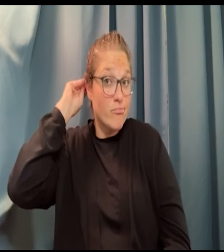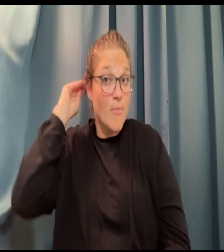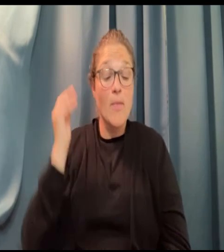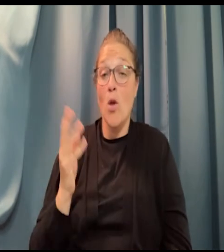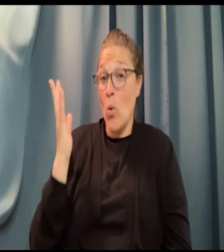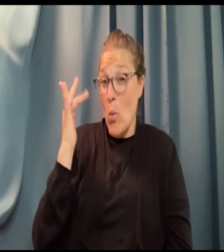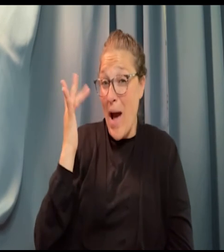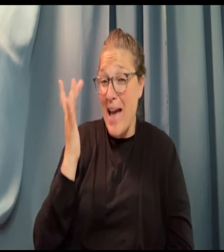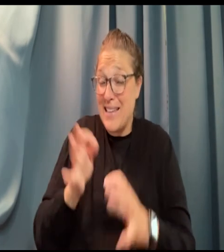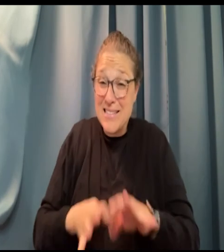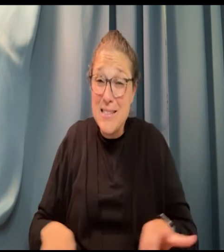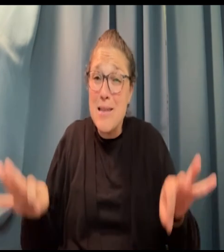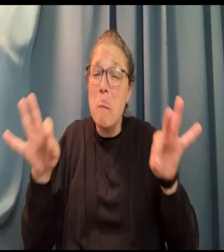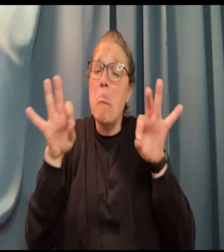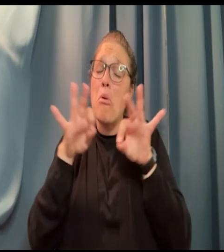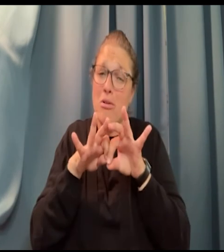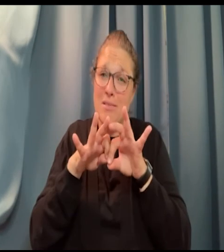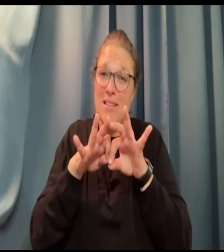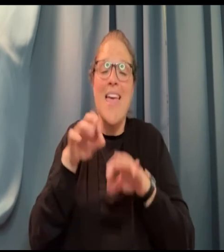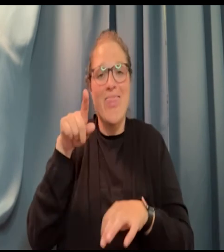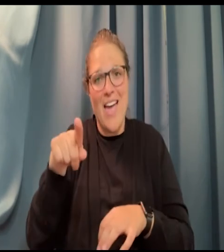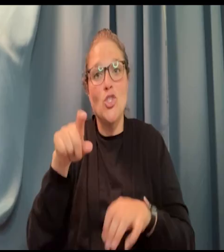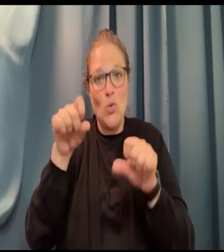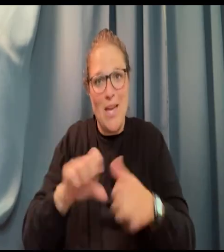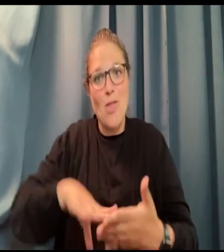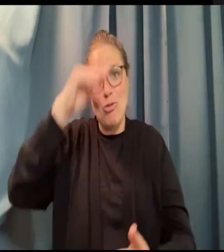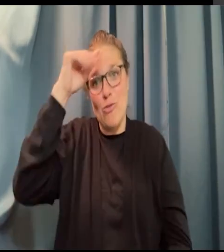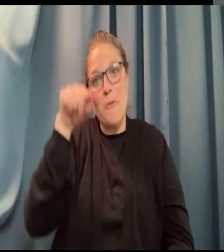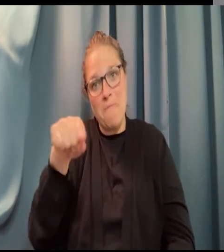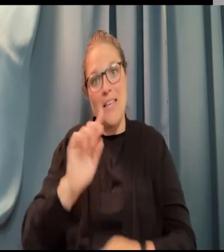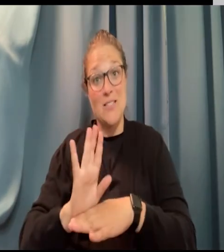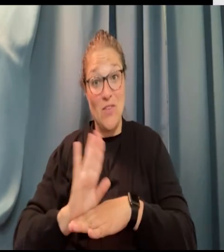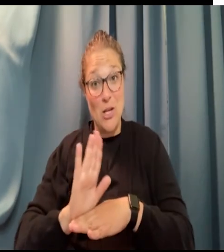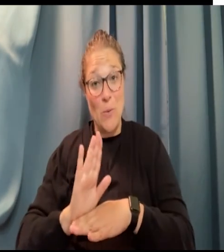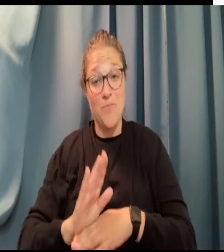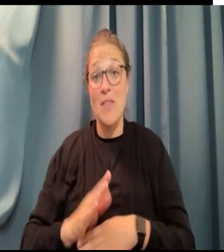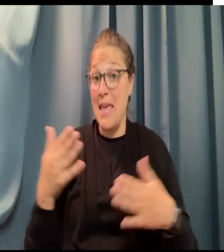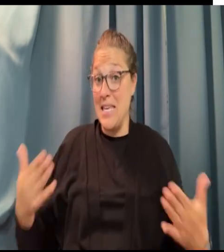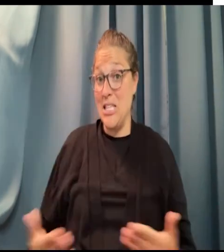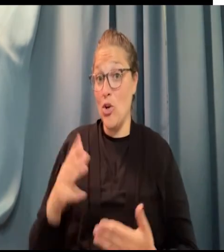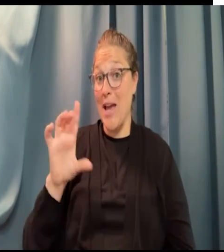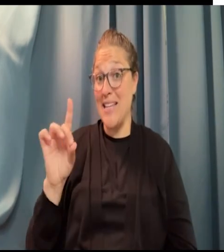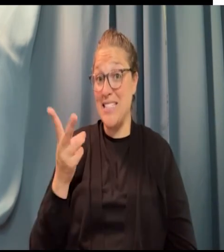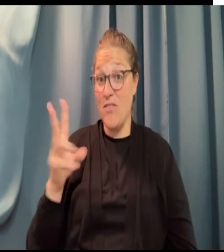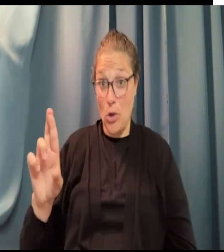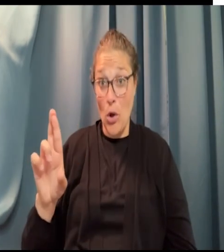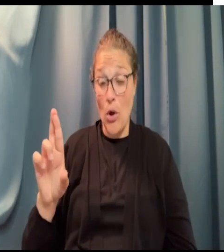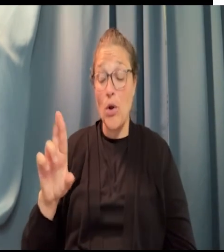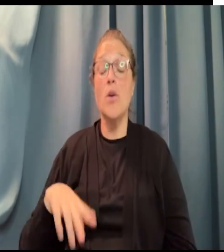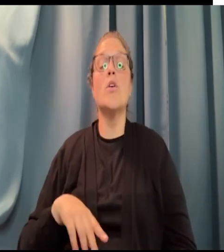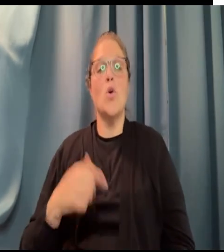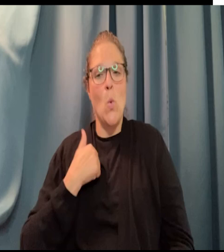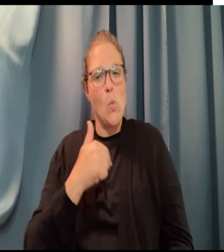in mind because it's the most important thing that you could take away from this video. At the Division of